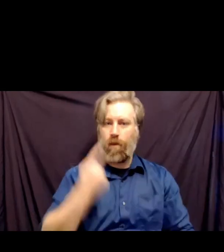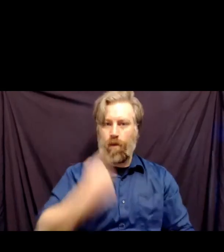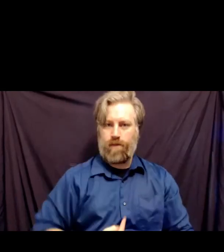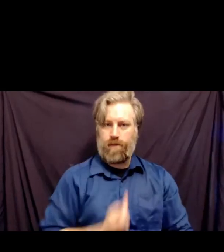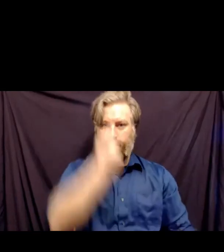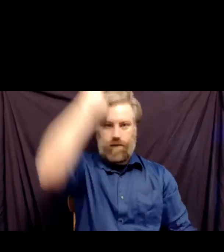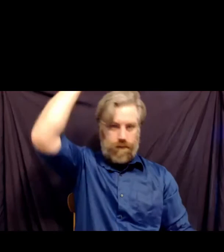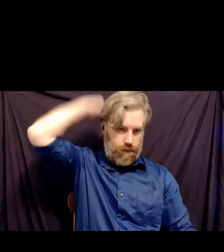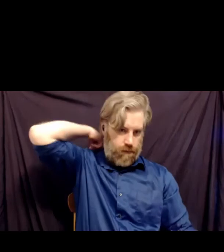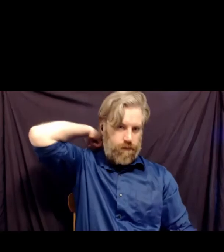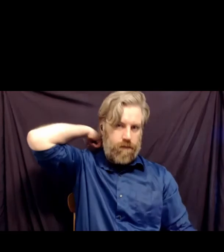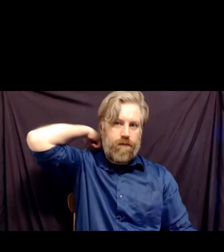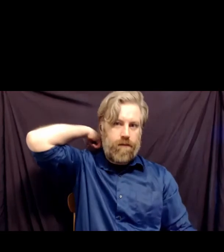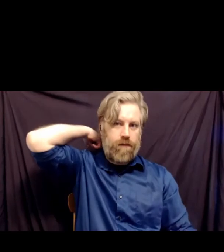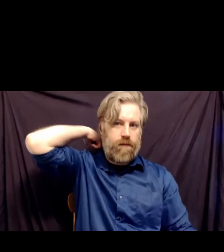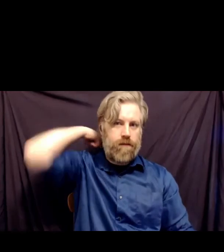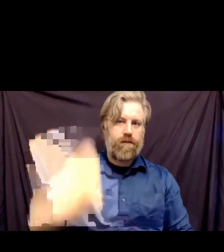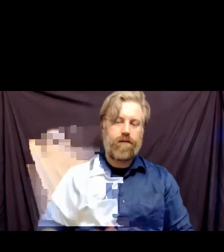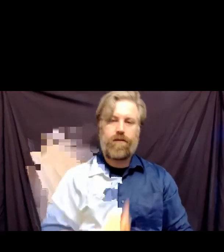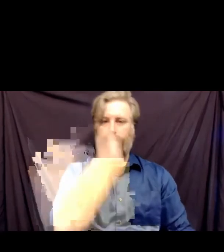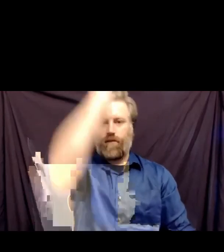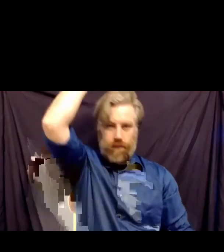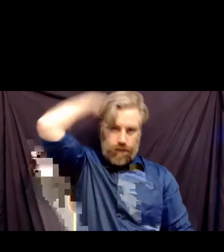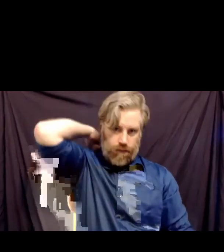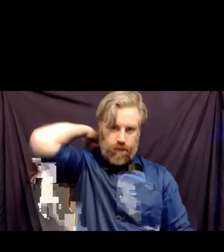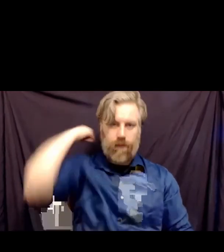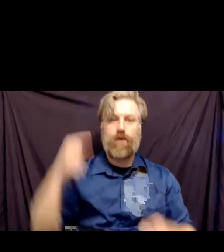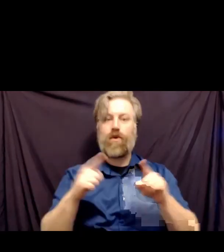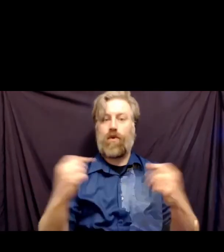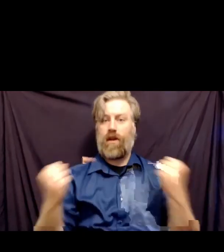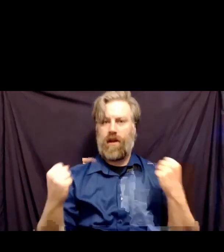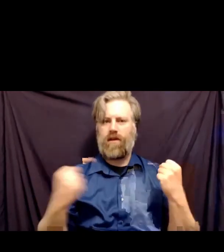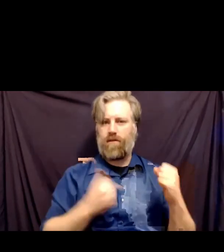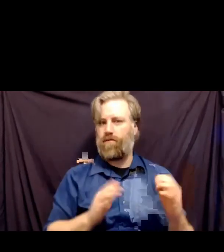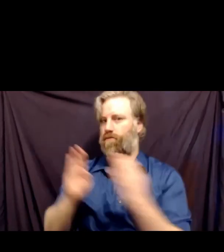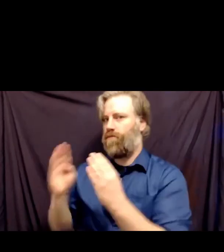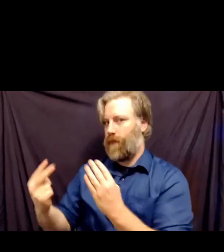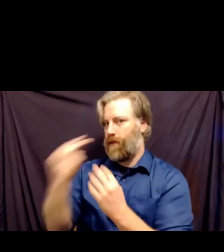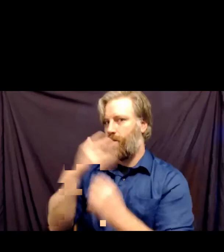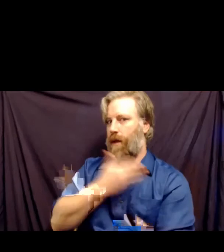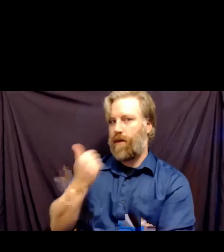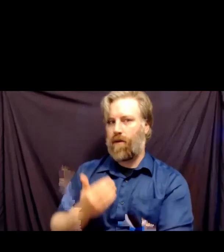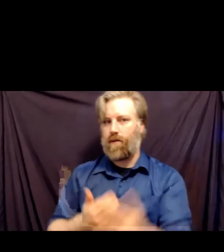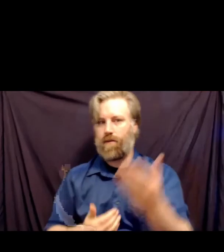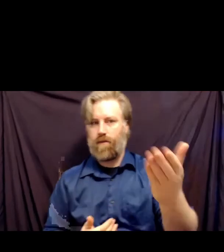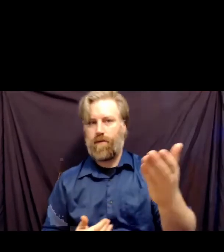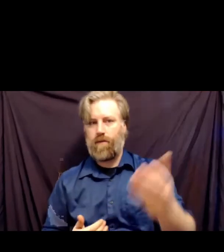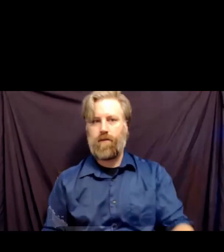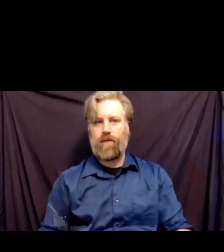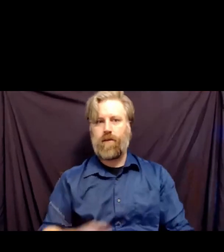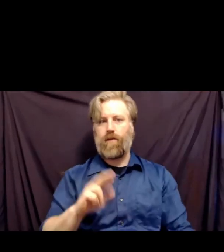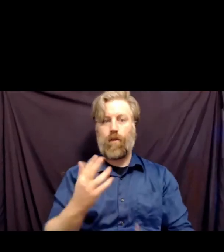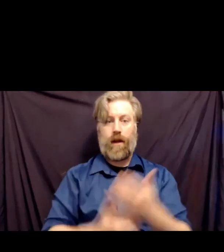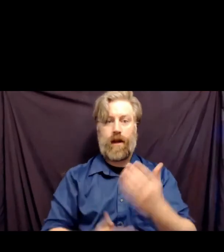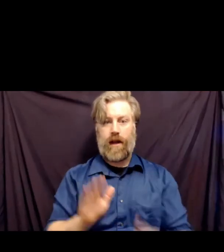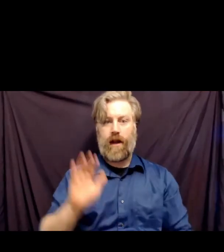spine. So what I'm doing when I'm doing this exercise, I'm going to just turn to the side so you can see me a little better. My right hand is out,